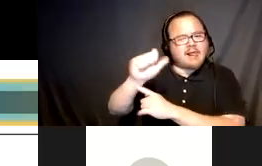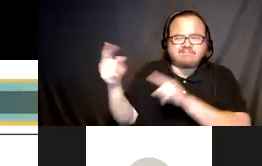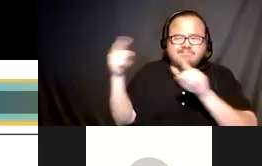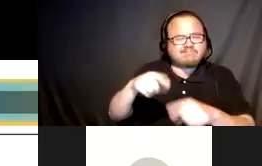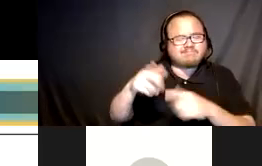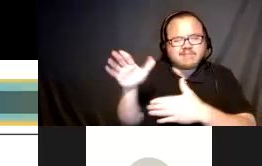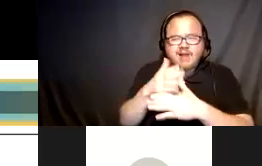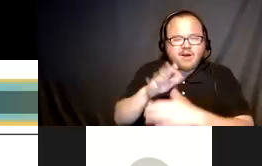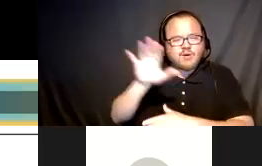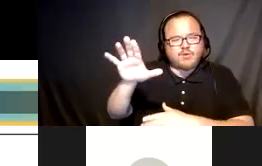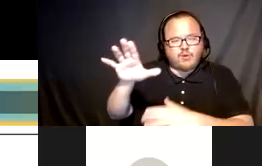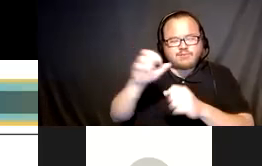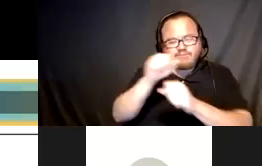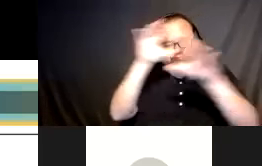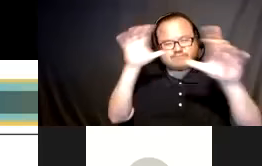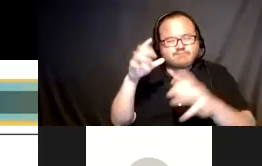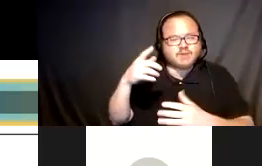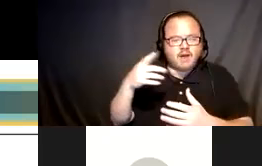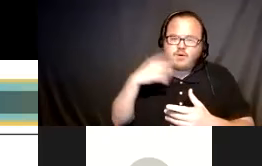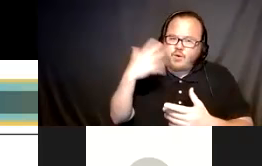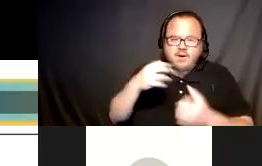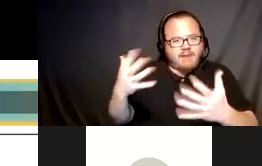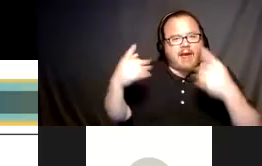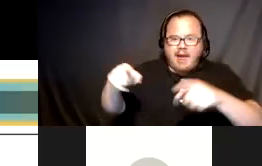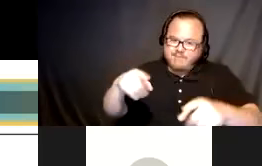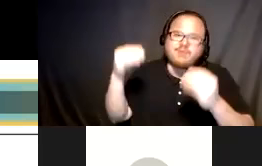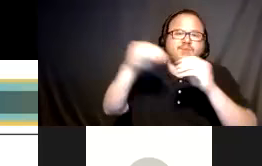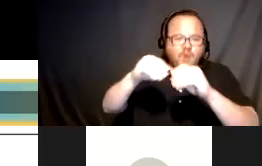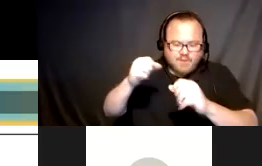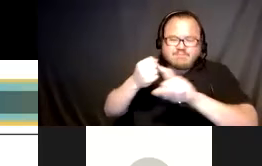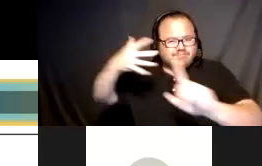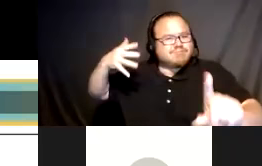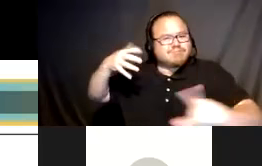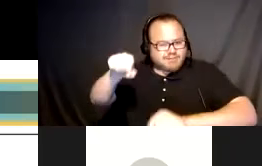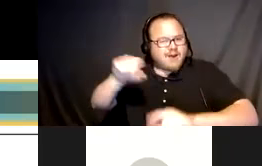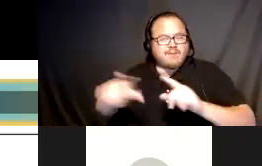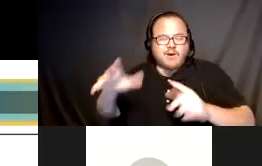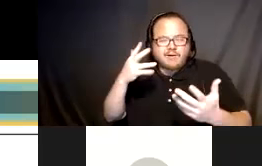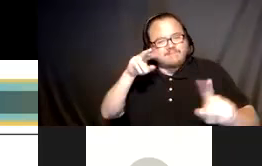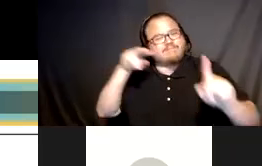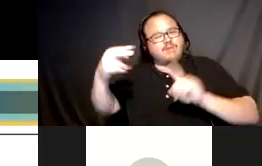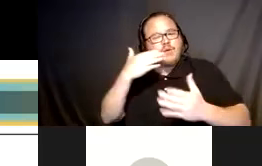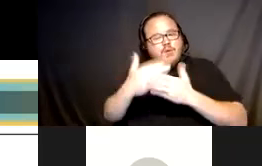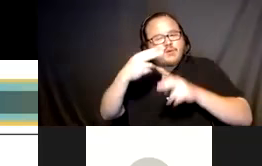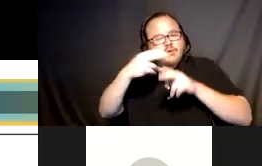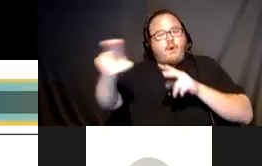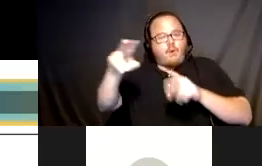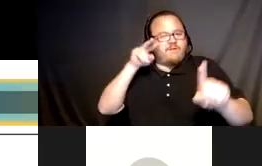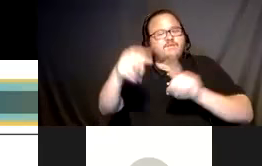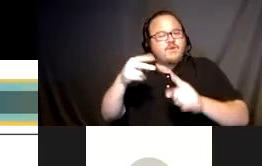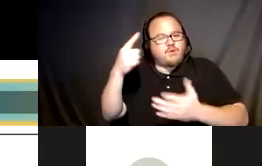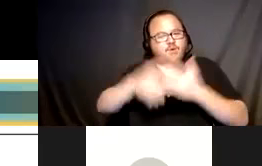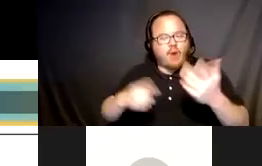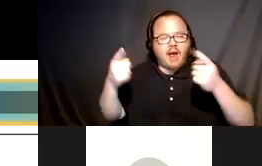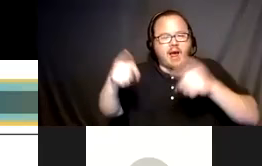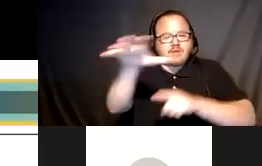this overview. We know that there's so much more richness happening on all the campuses, but this is a great bird's eye view of a few things happening across